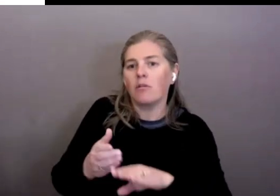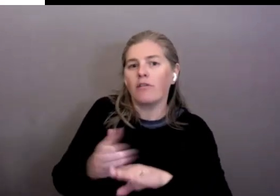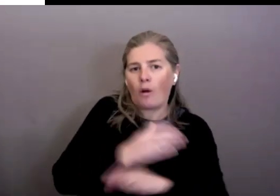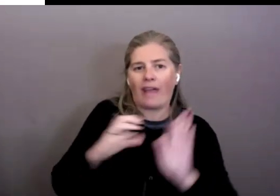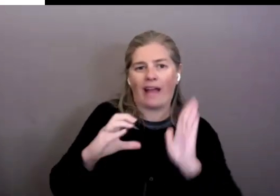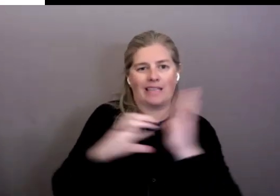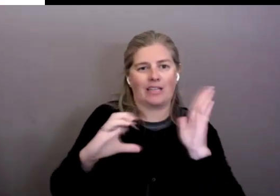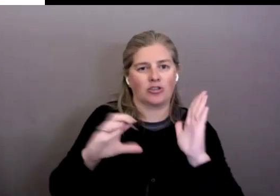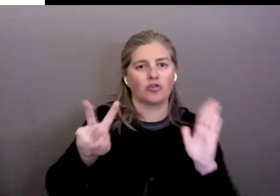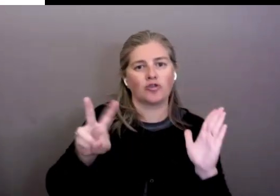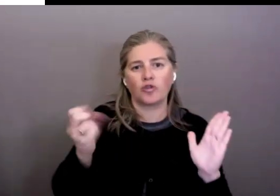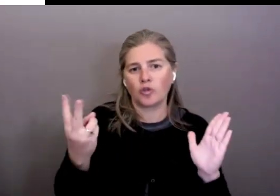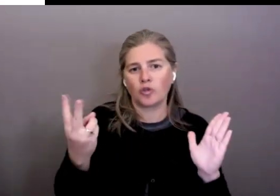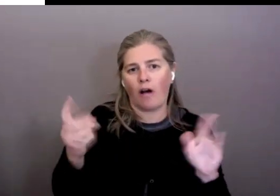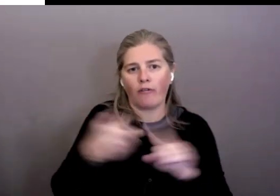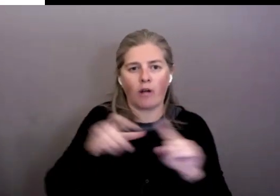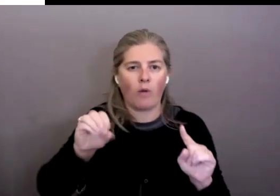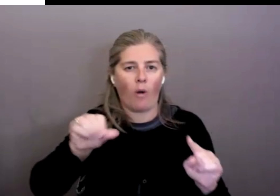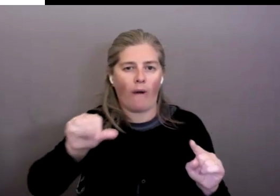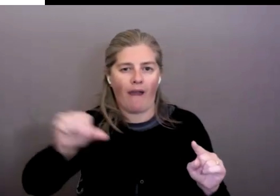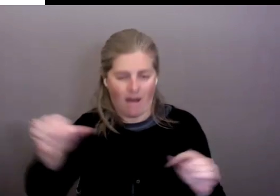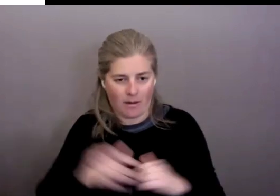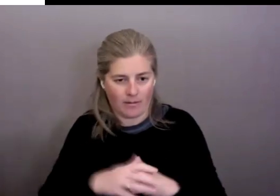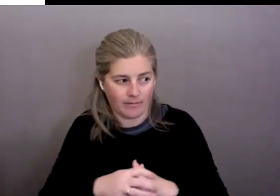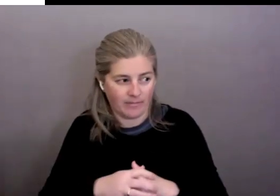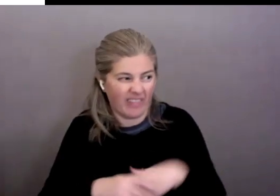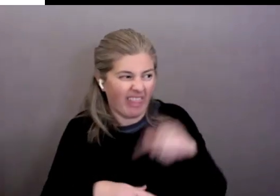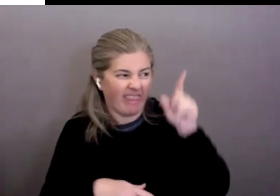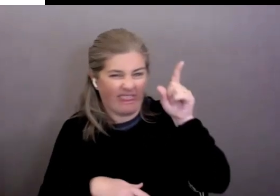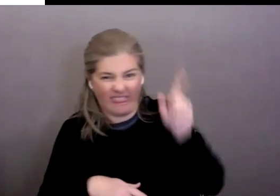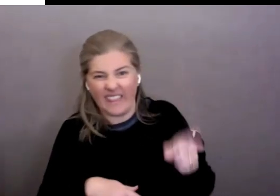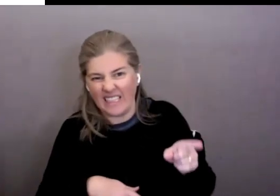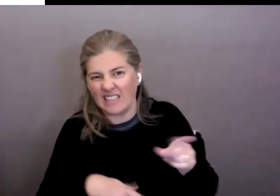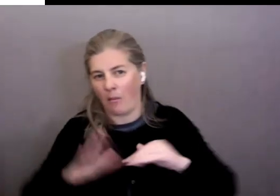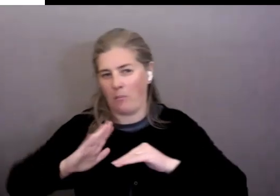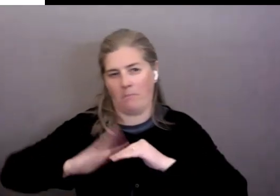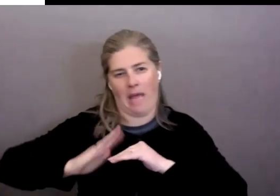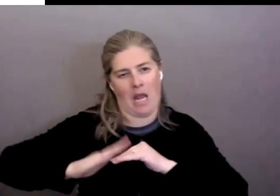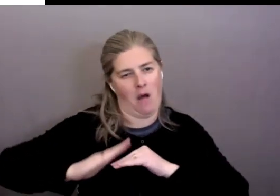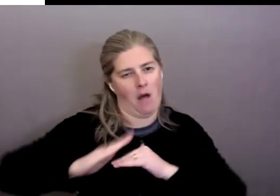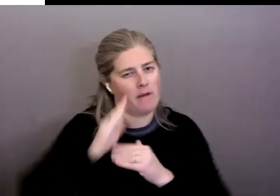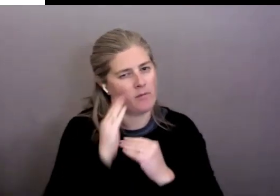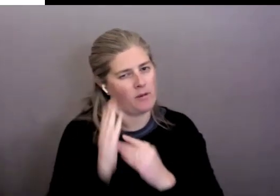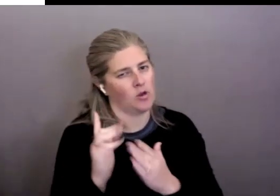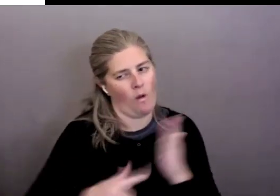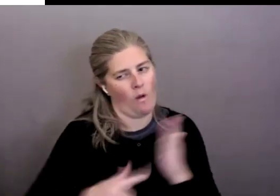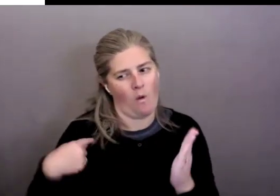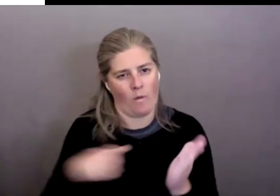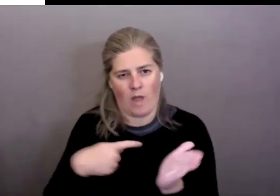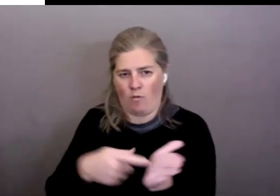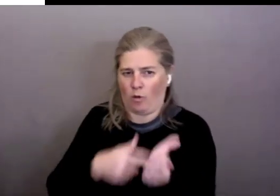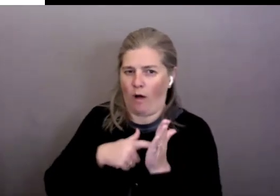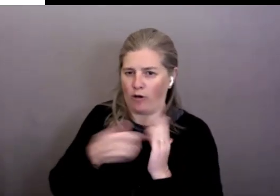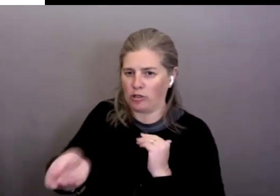212 of the All-Americans Act. So this is the minimum information that the state requires to be submitted.